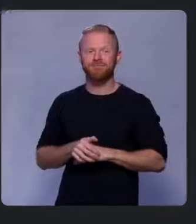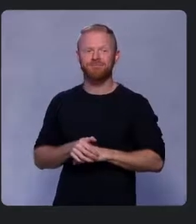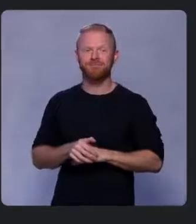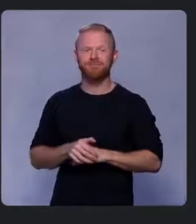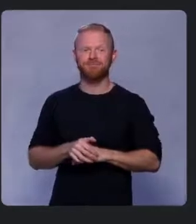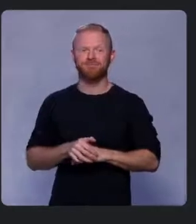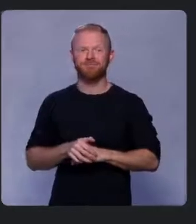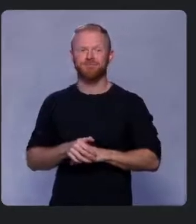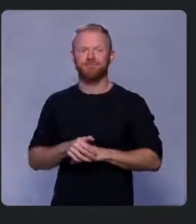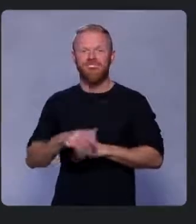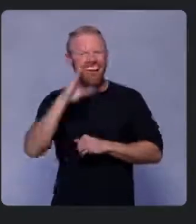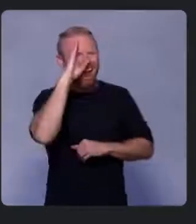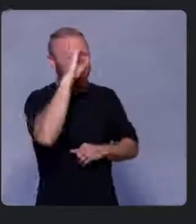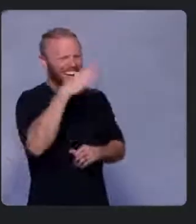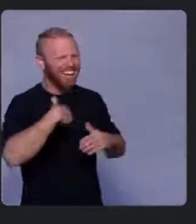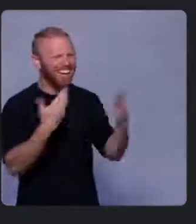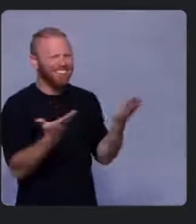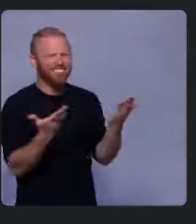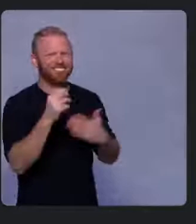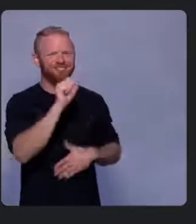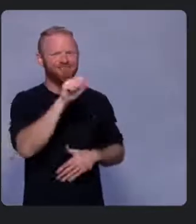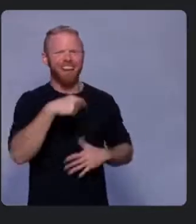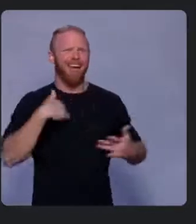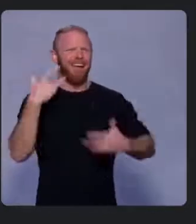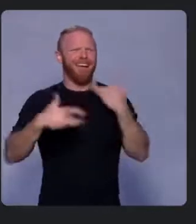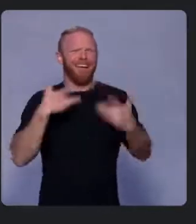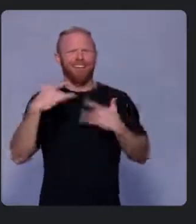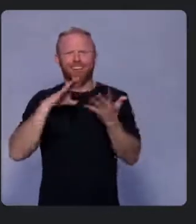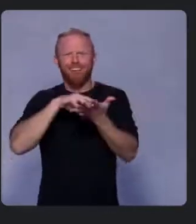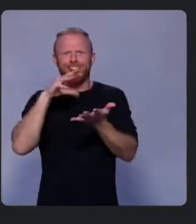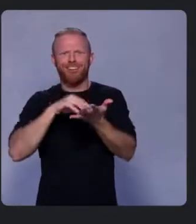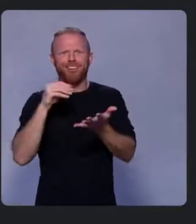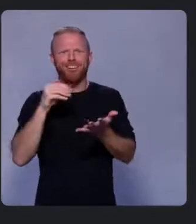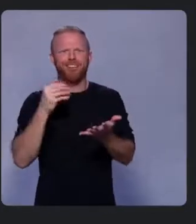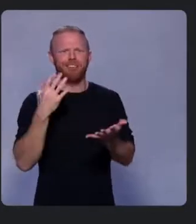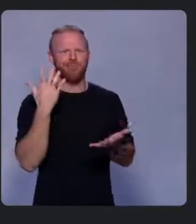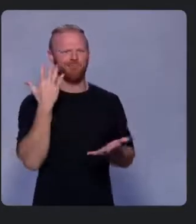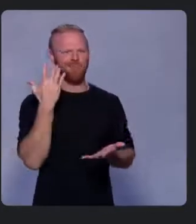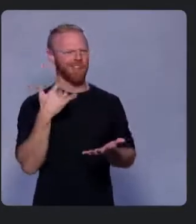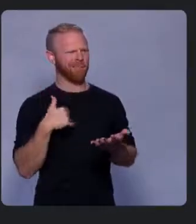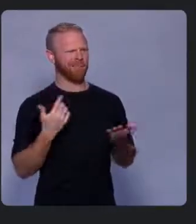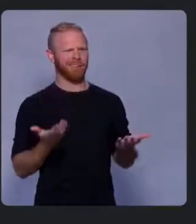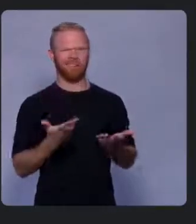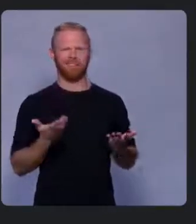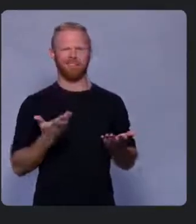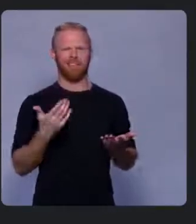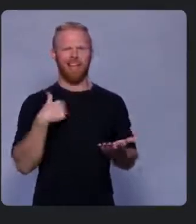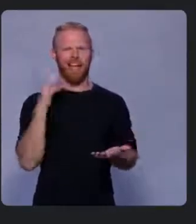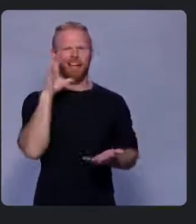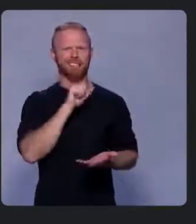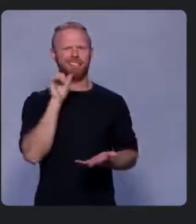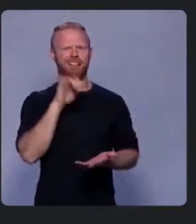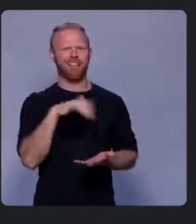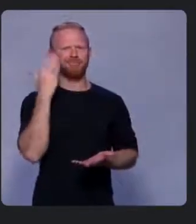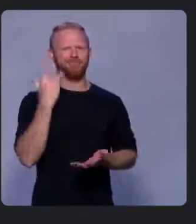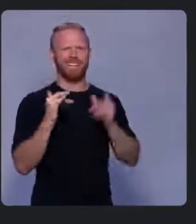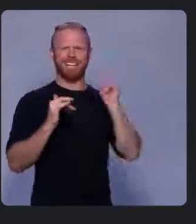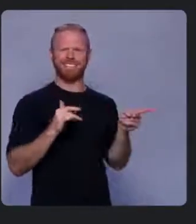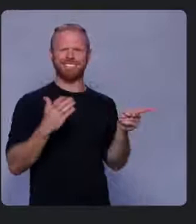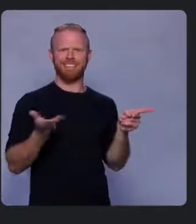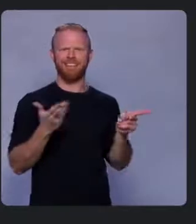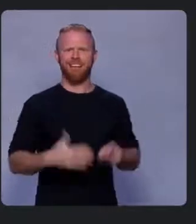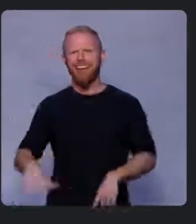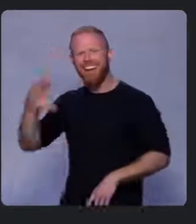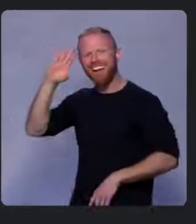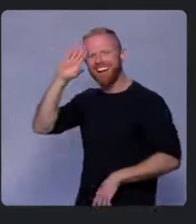Hey, Sundar, how's it going? Yeah, I'm here, and I'm excited to learn why I'm here, and I'm guessing that's why he's here. Hey, Michael. Hey.